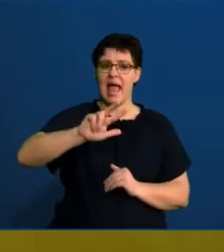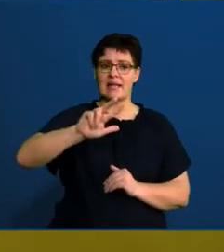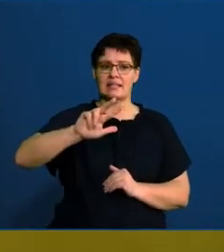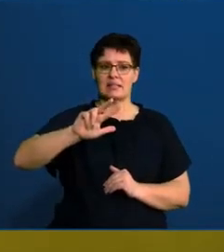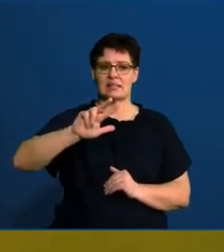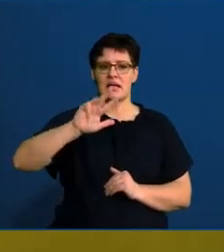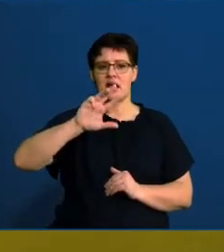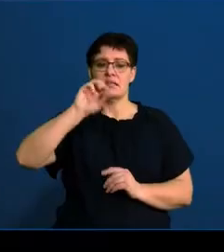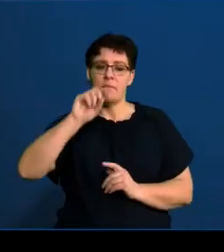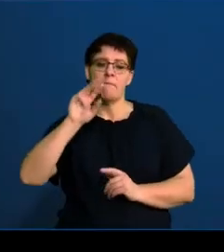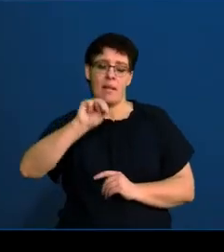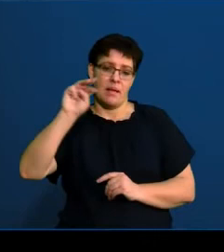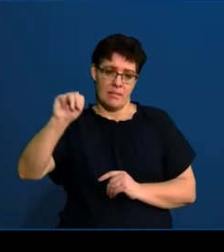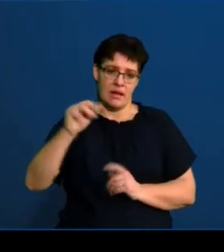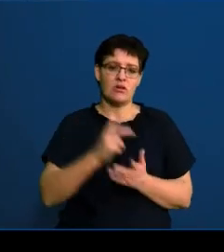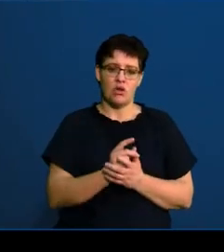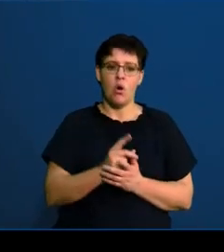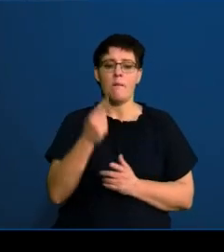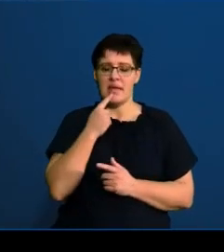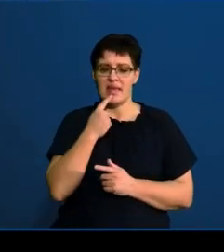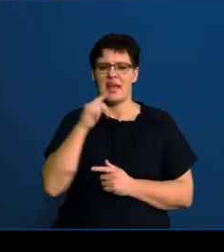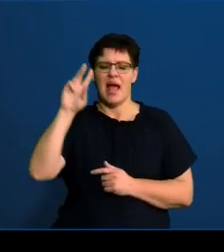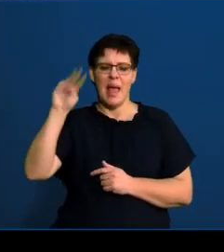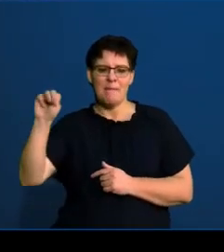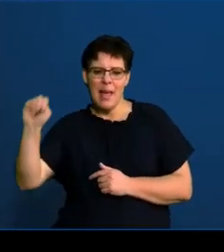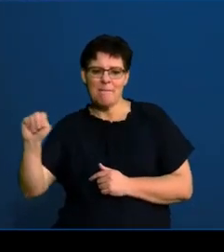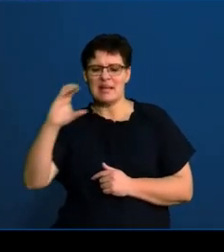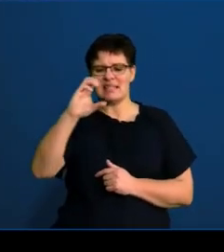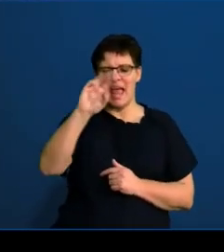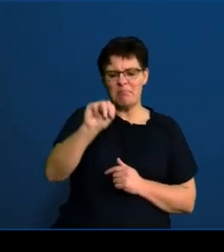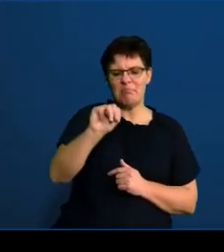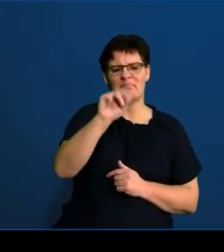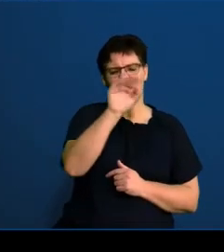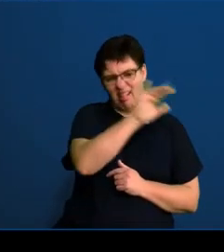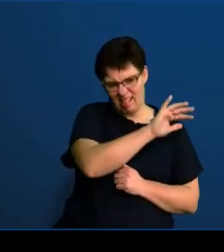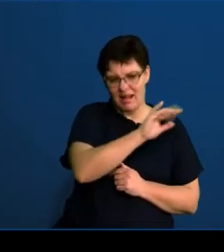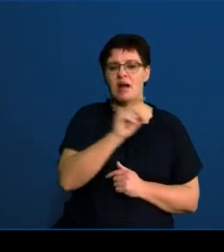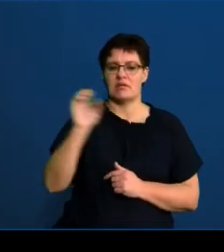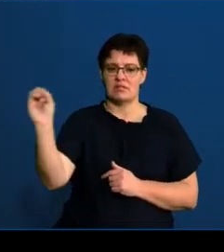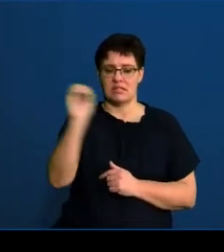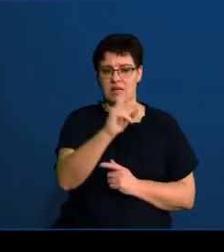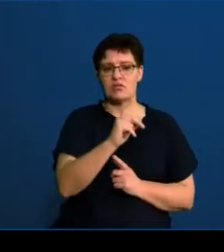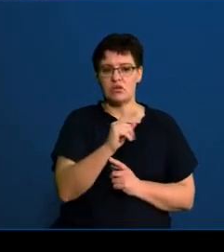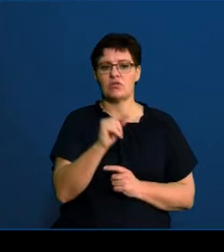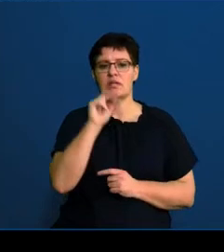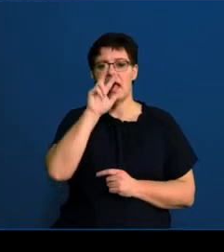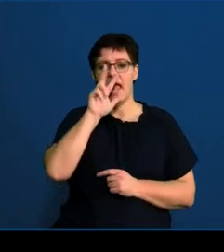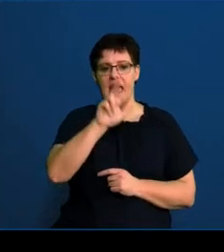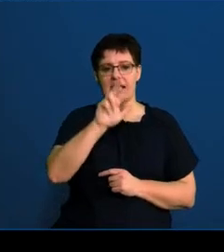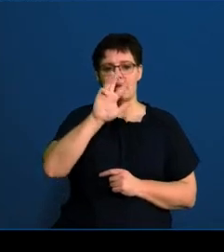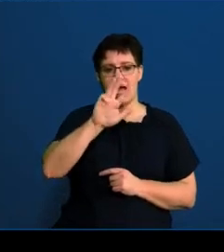just converting. So I would have drawn out my zeros, and my answer is, so it was